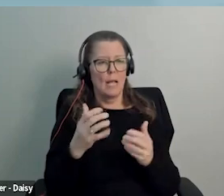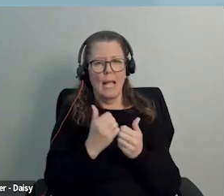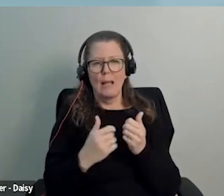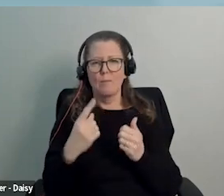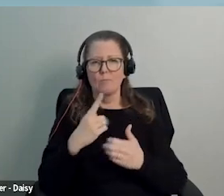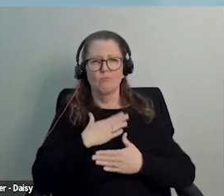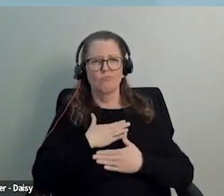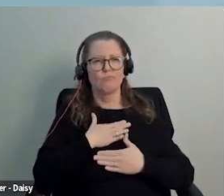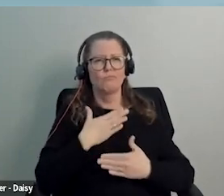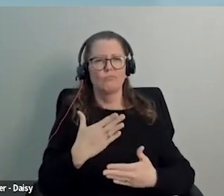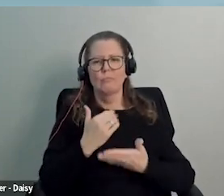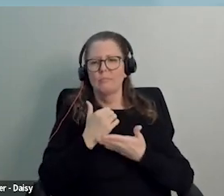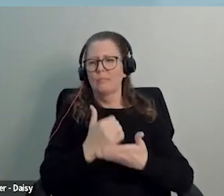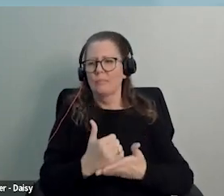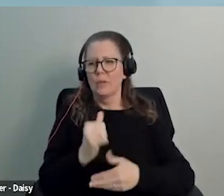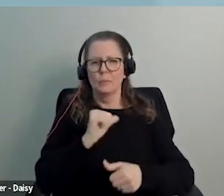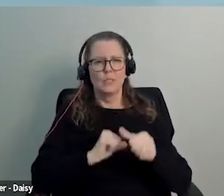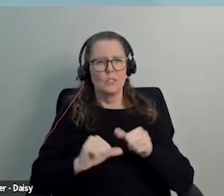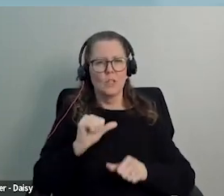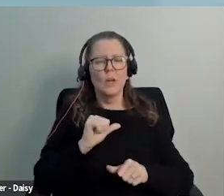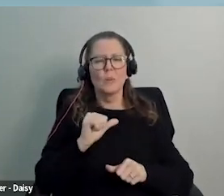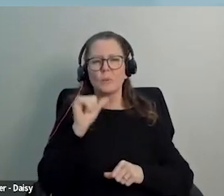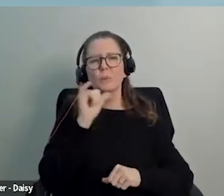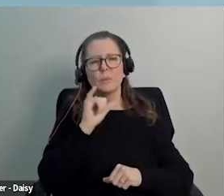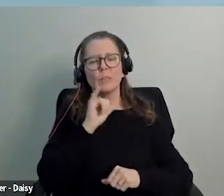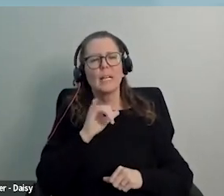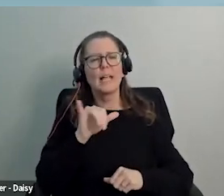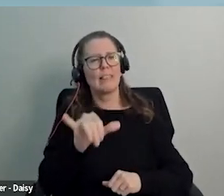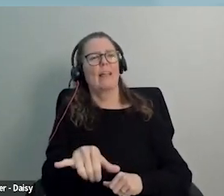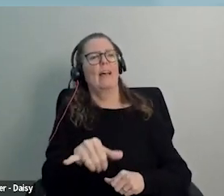help each other. And I think that's what makes this